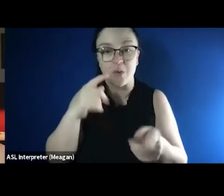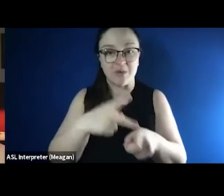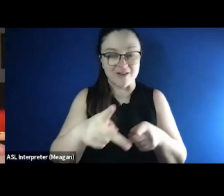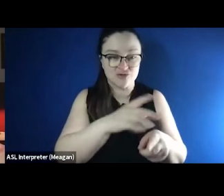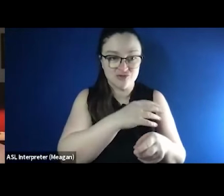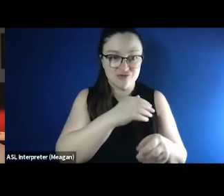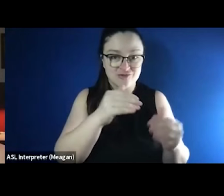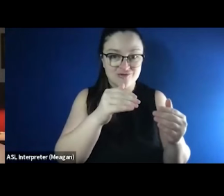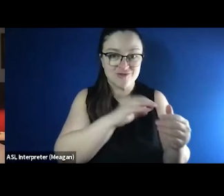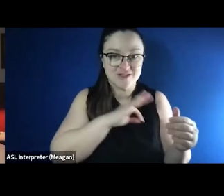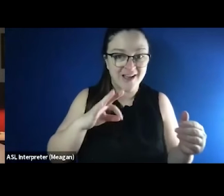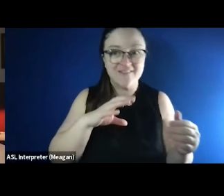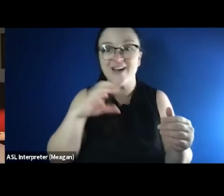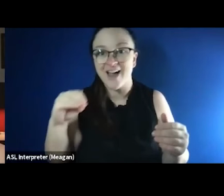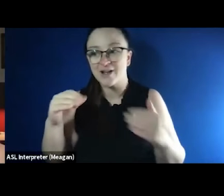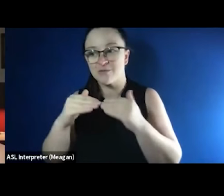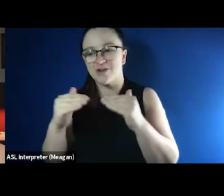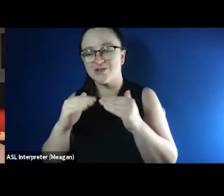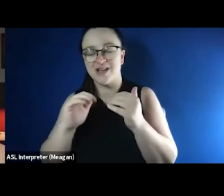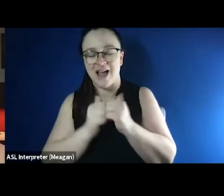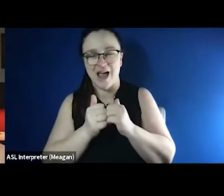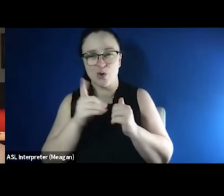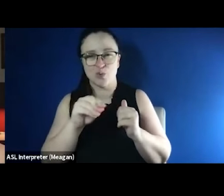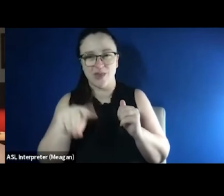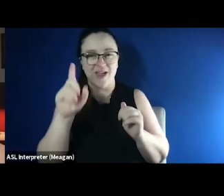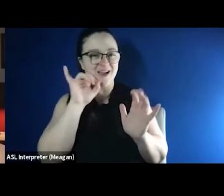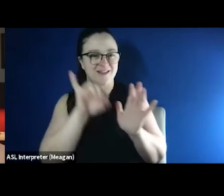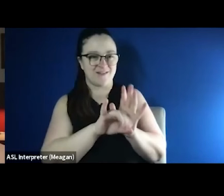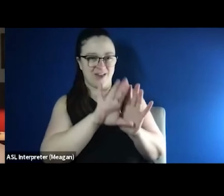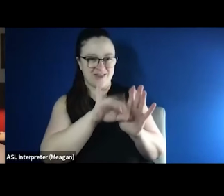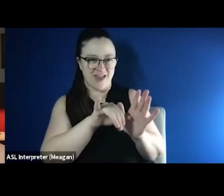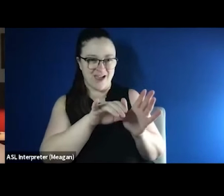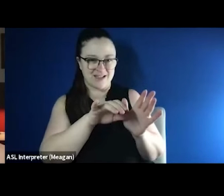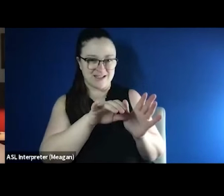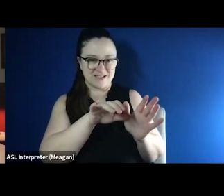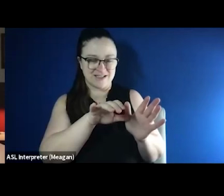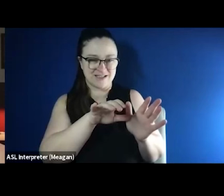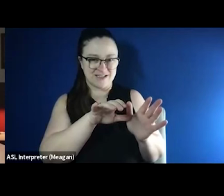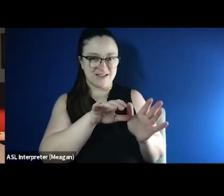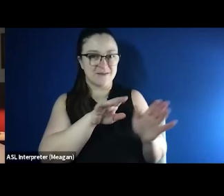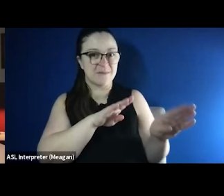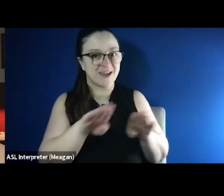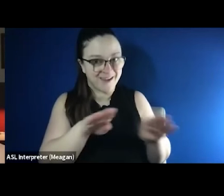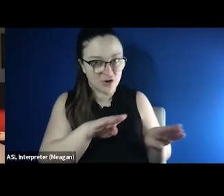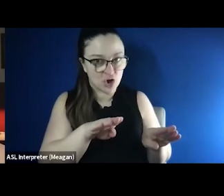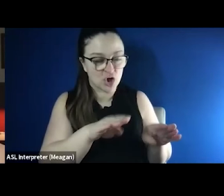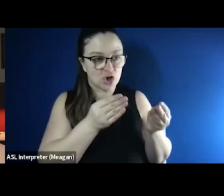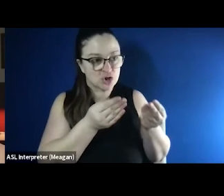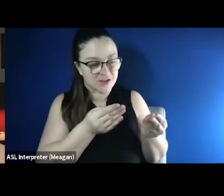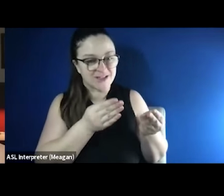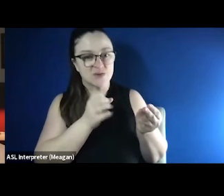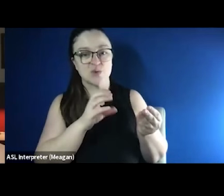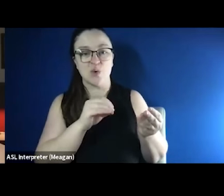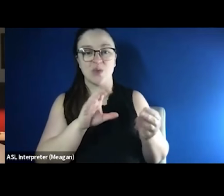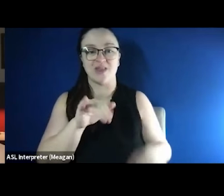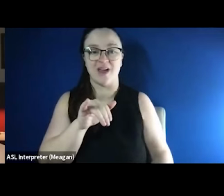they're seeing in the older person? Can that condition or that behavior be treated in such a way